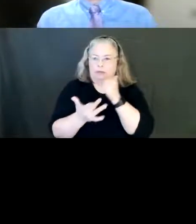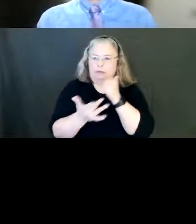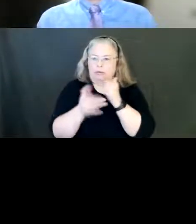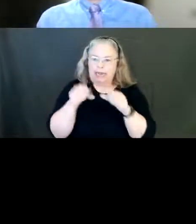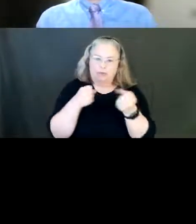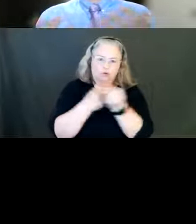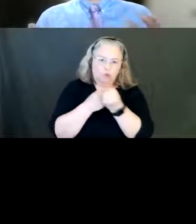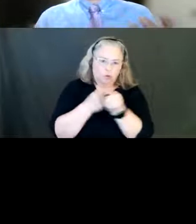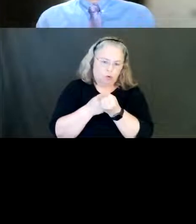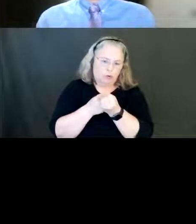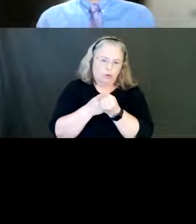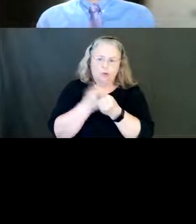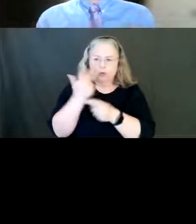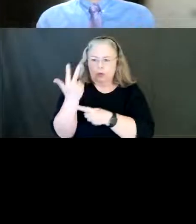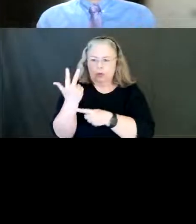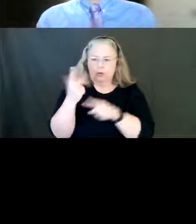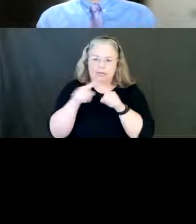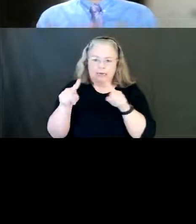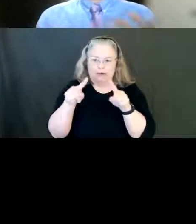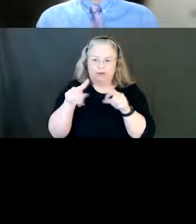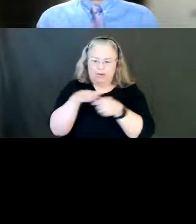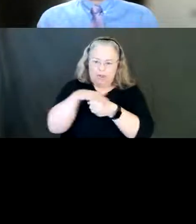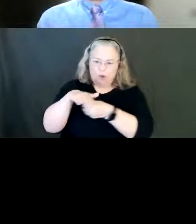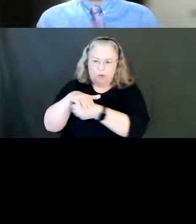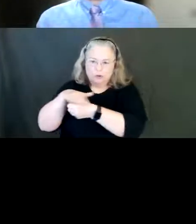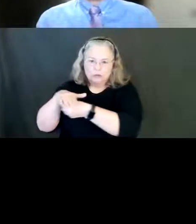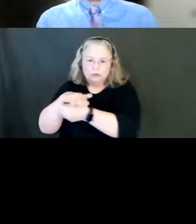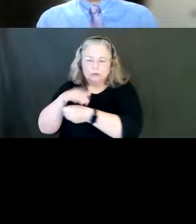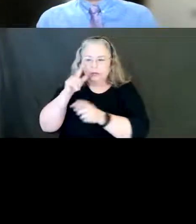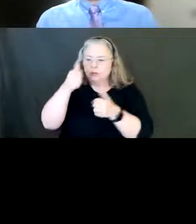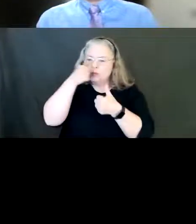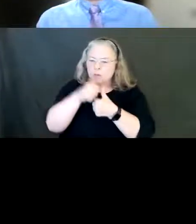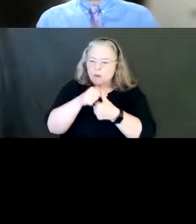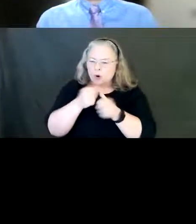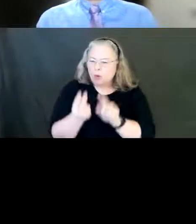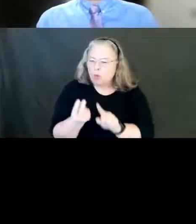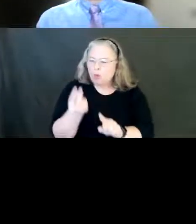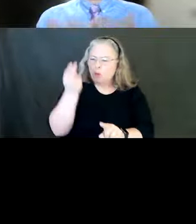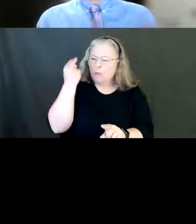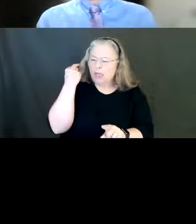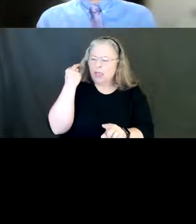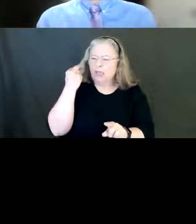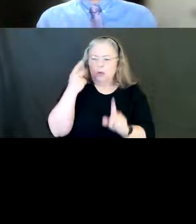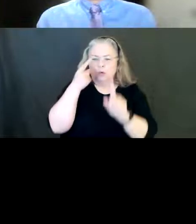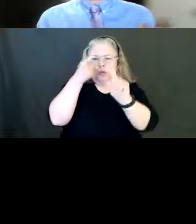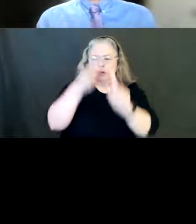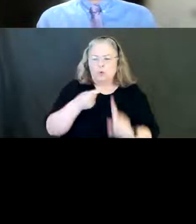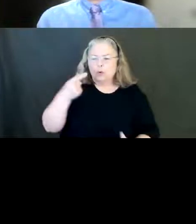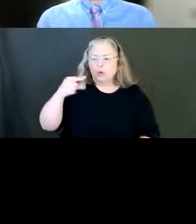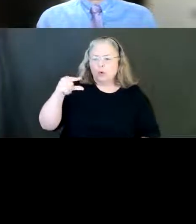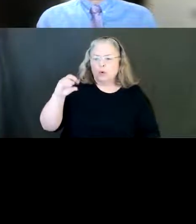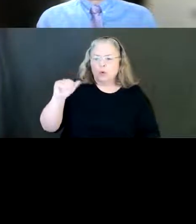support 3 different areas. Now, if you look back at the goals for